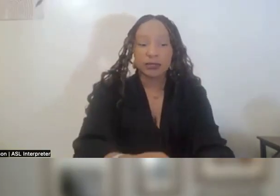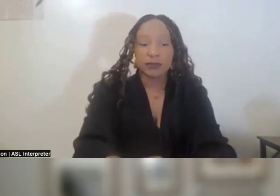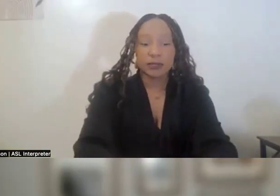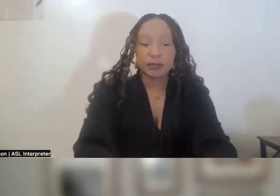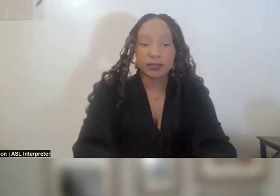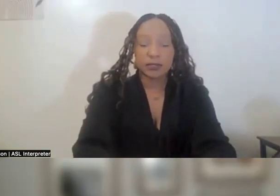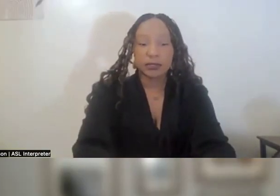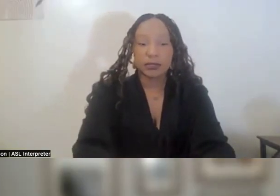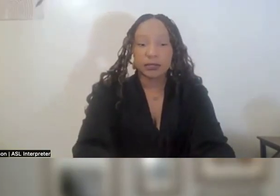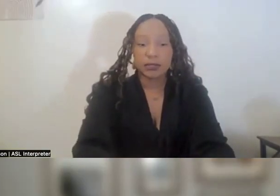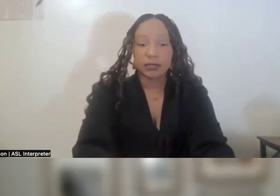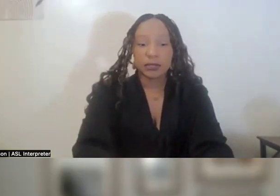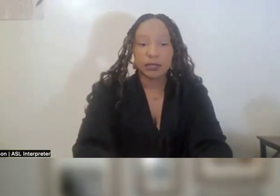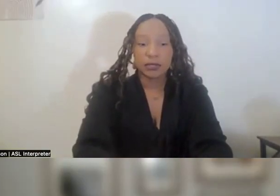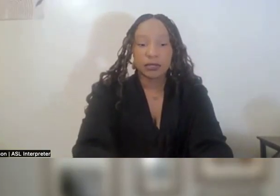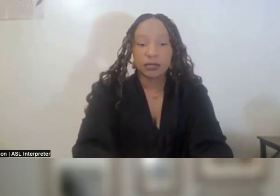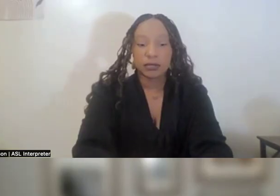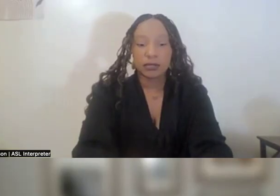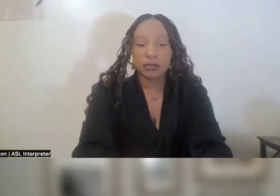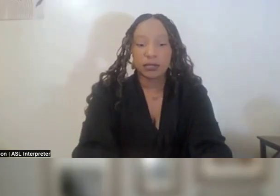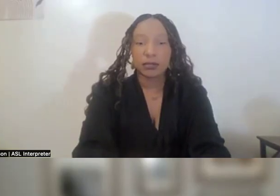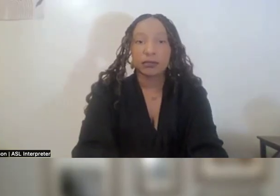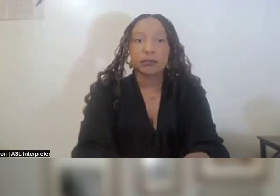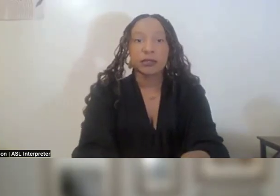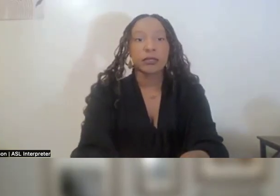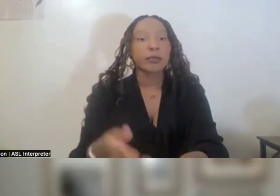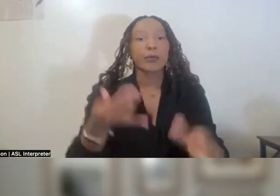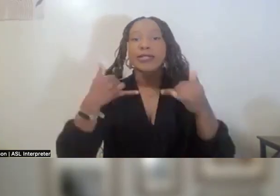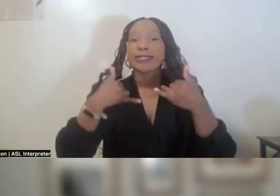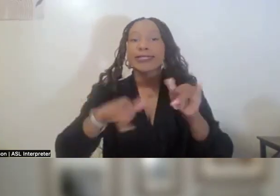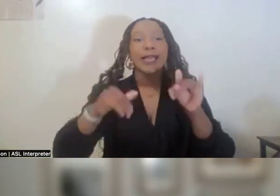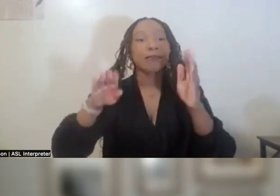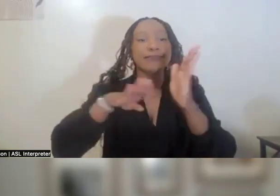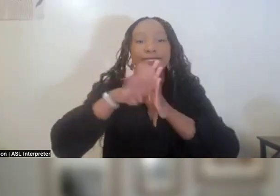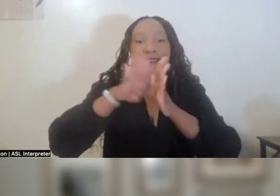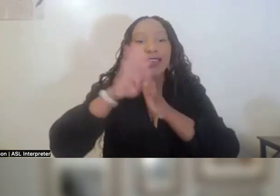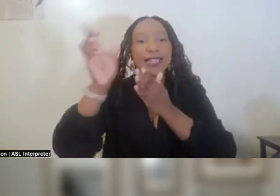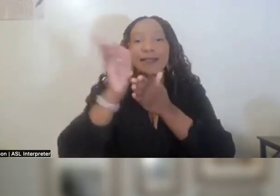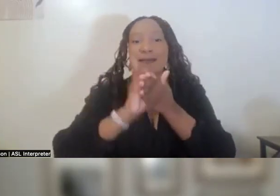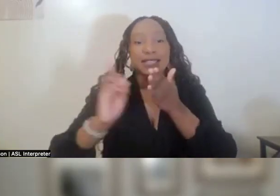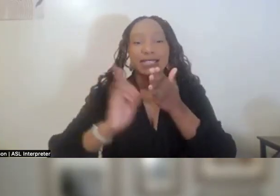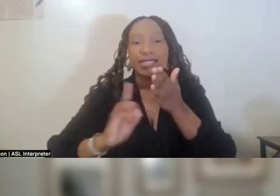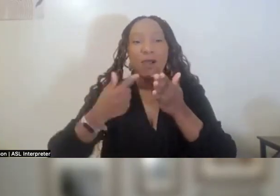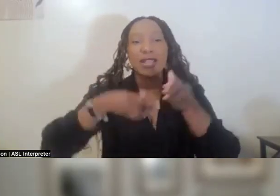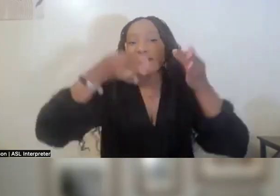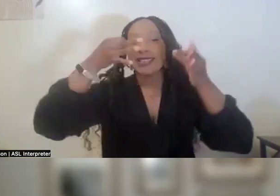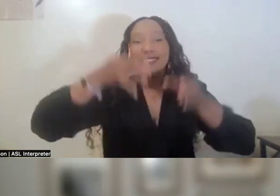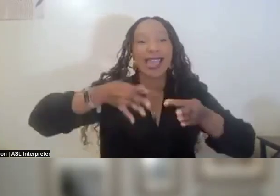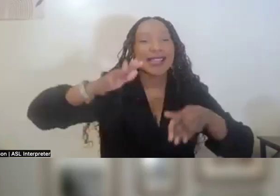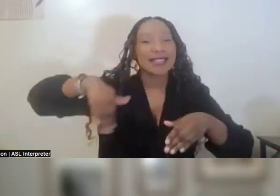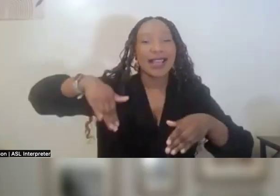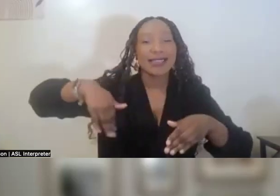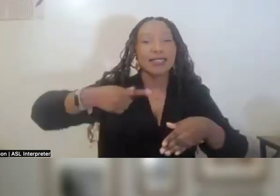can you address that? Yeah, so we're still in development right now with the design. So that is a TBD. We haven't gotten to that part